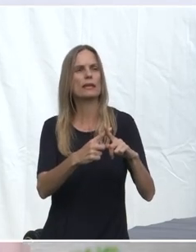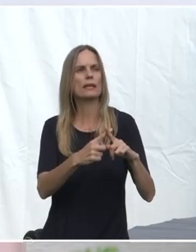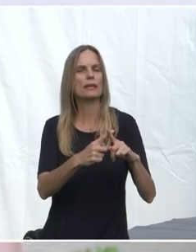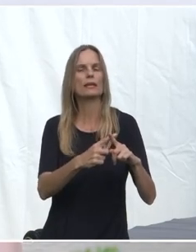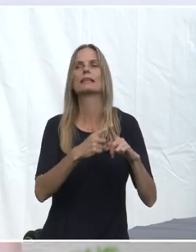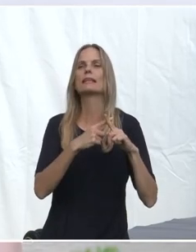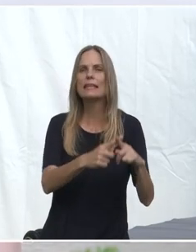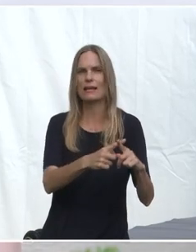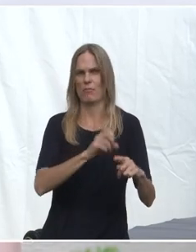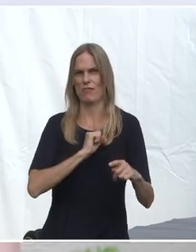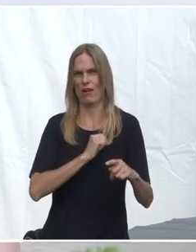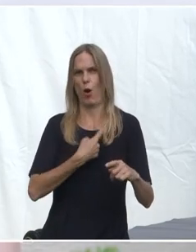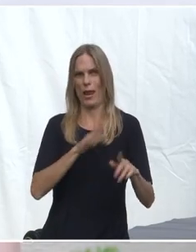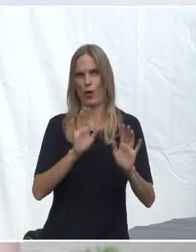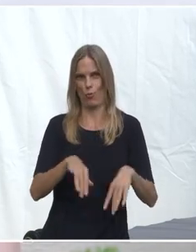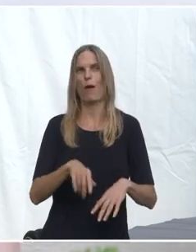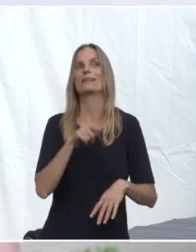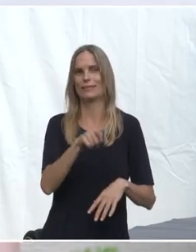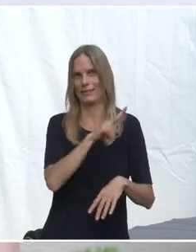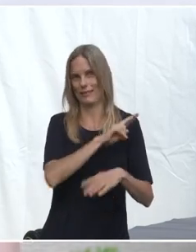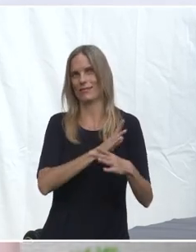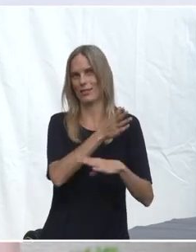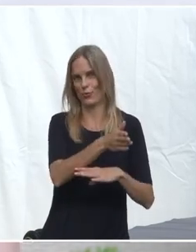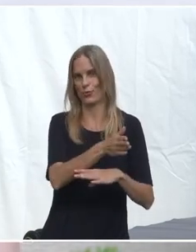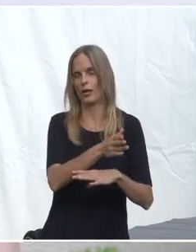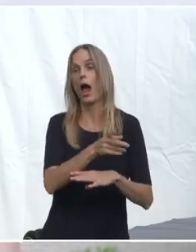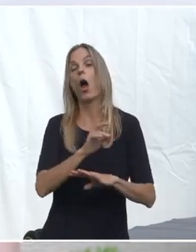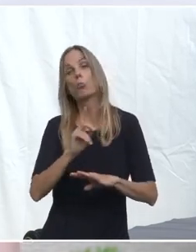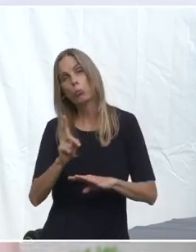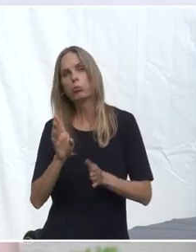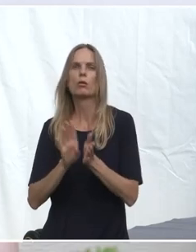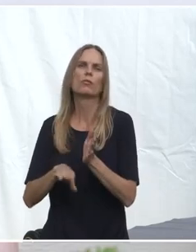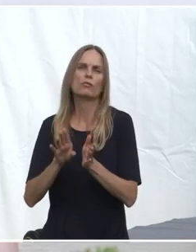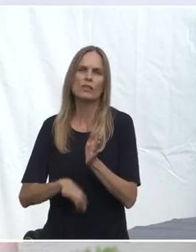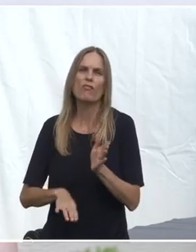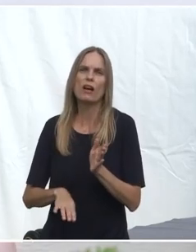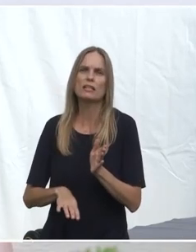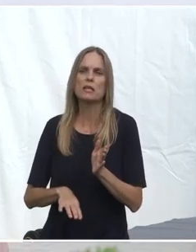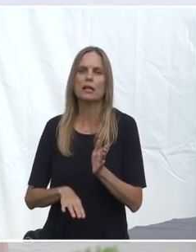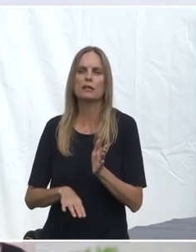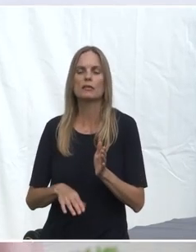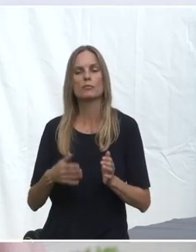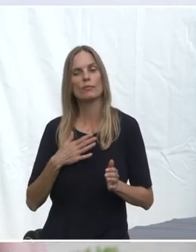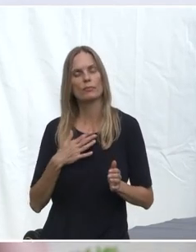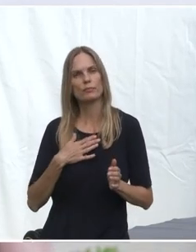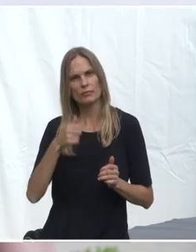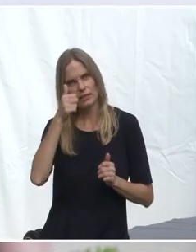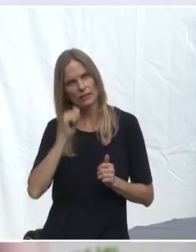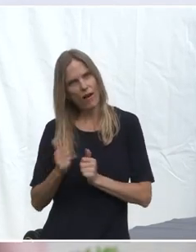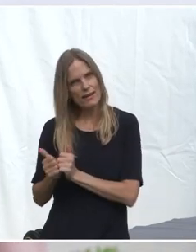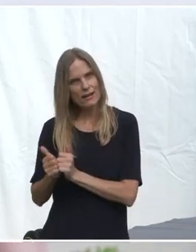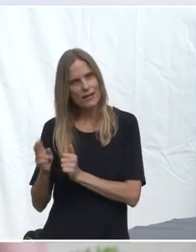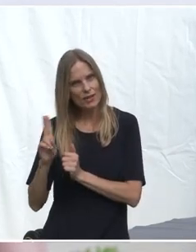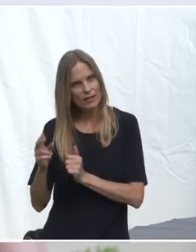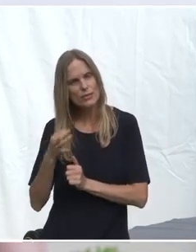ambulance, thank you. But otherwise, it's always been one of the women in my life telling me, hey,